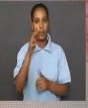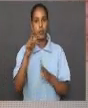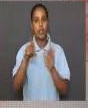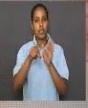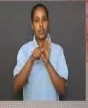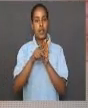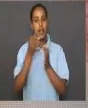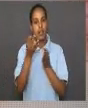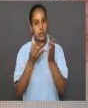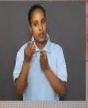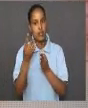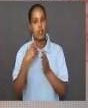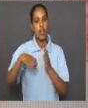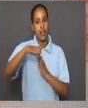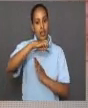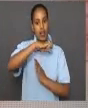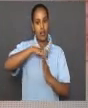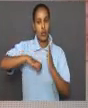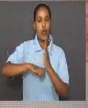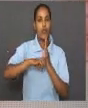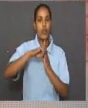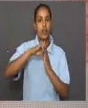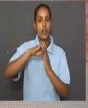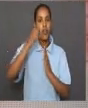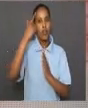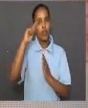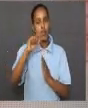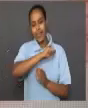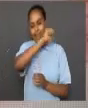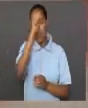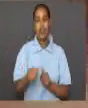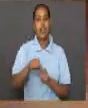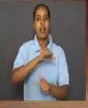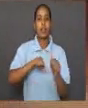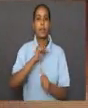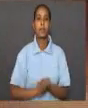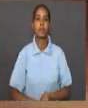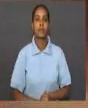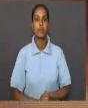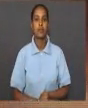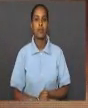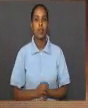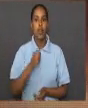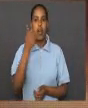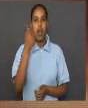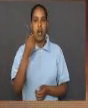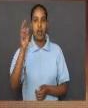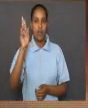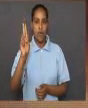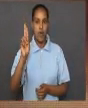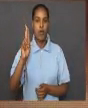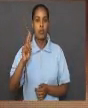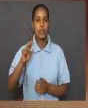principles explain the electron configuration for any atom: the Aufbau